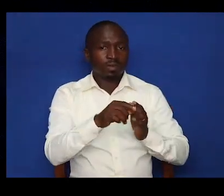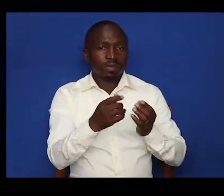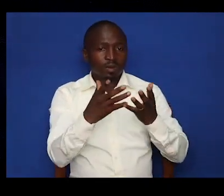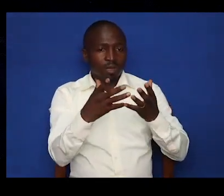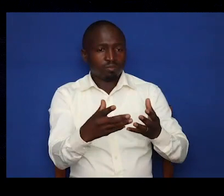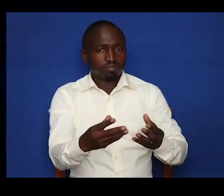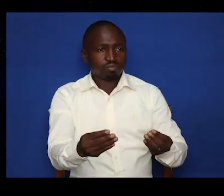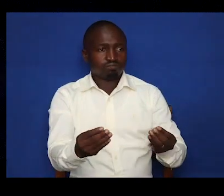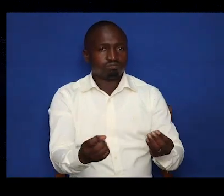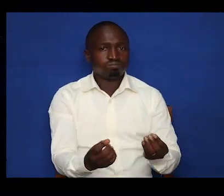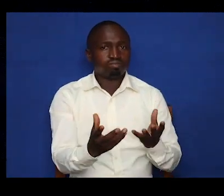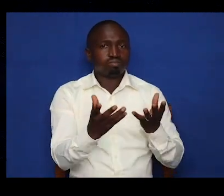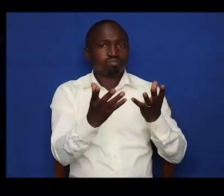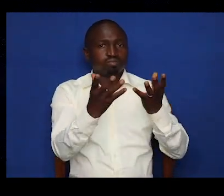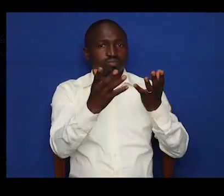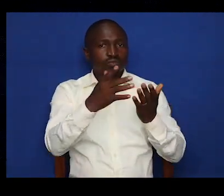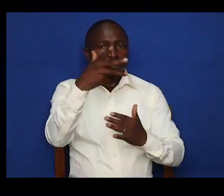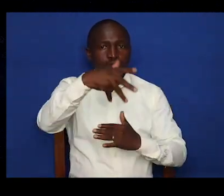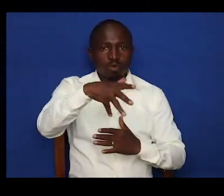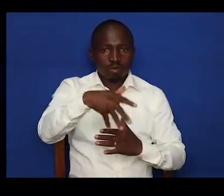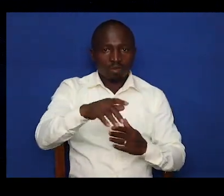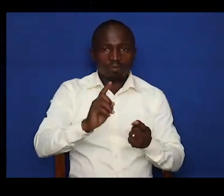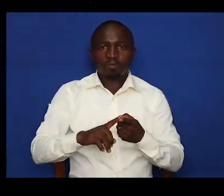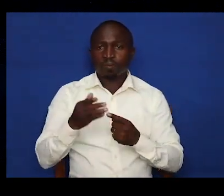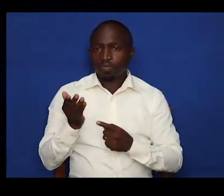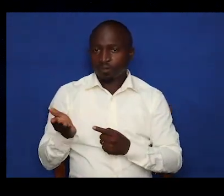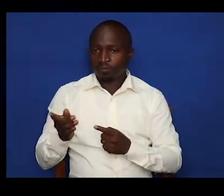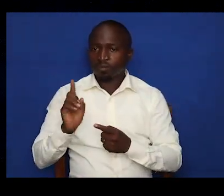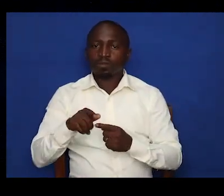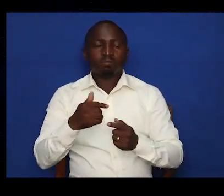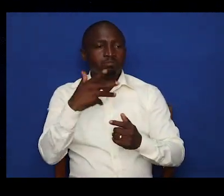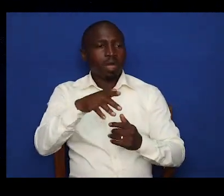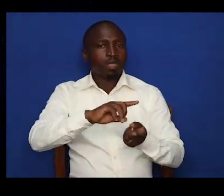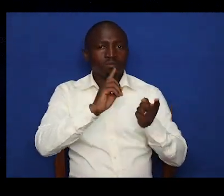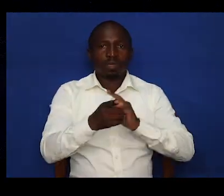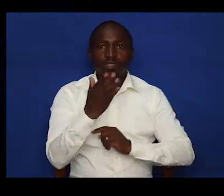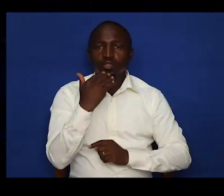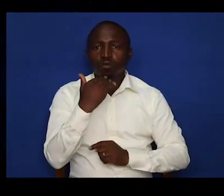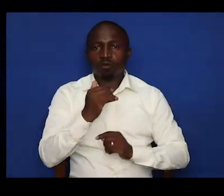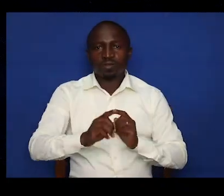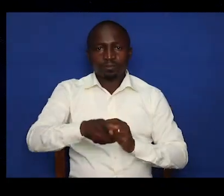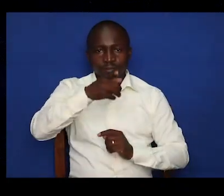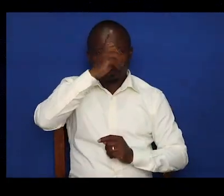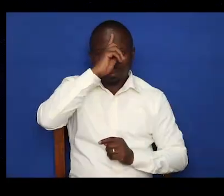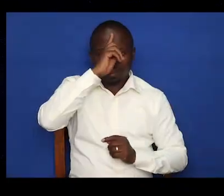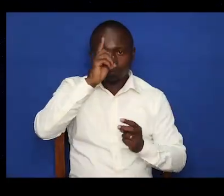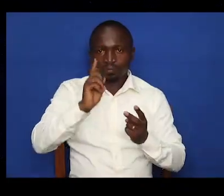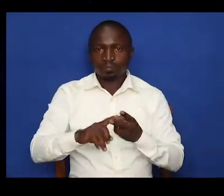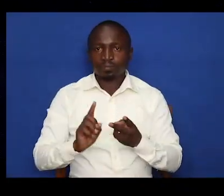oceanic water in the particular region is made more saline compared to